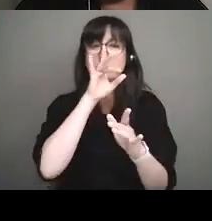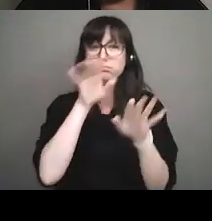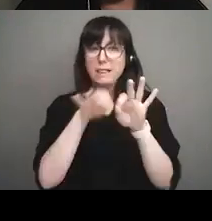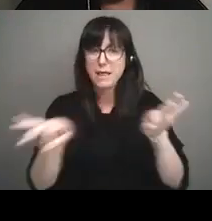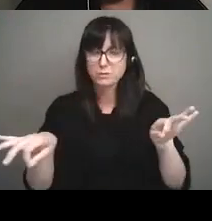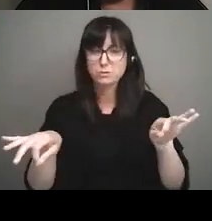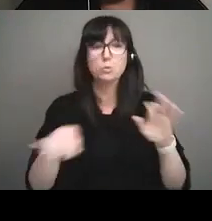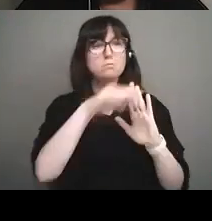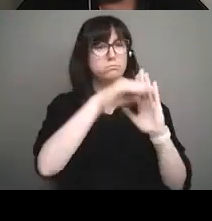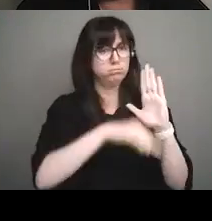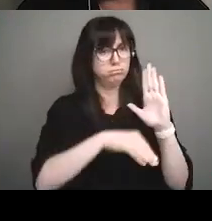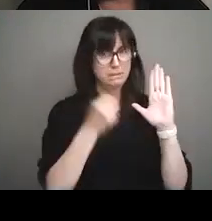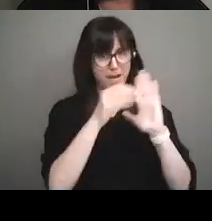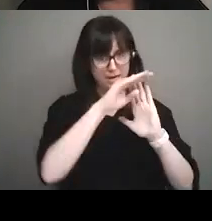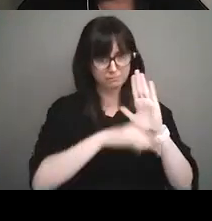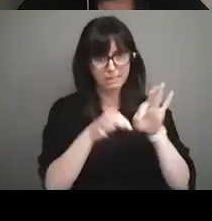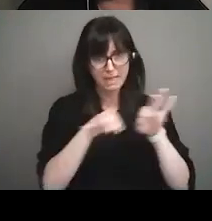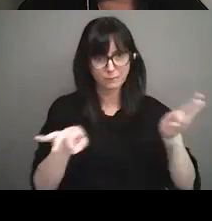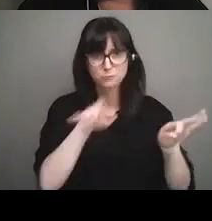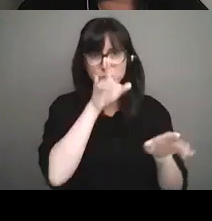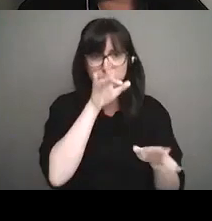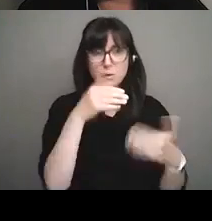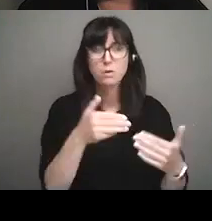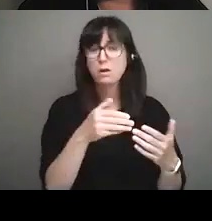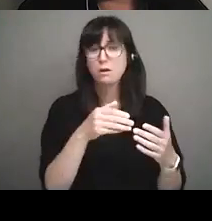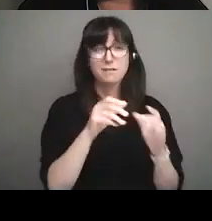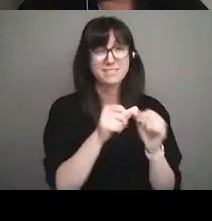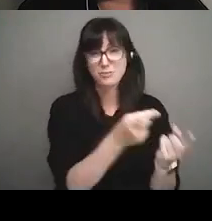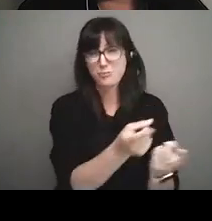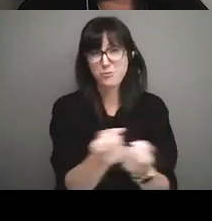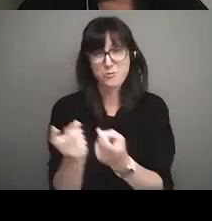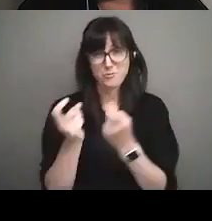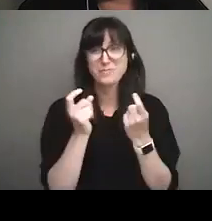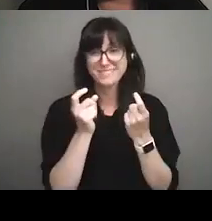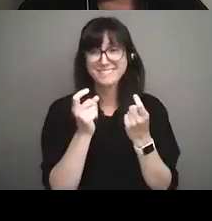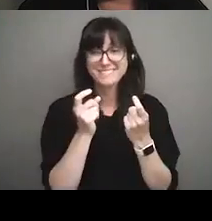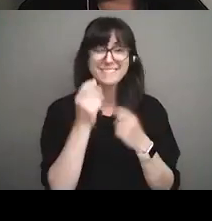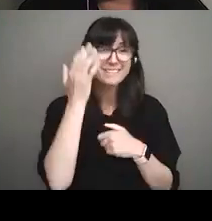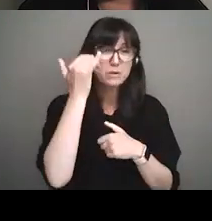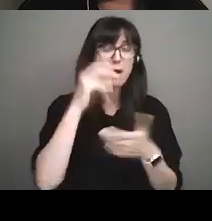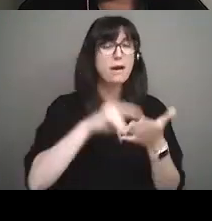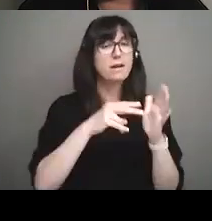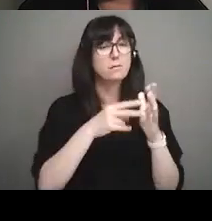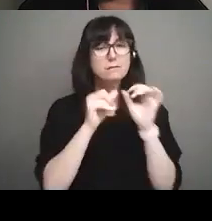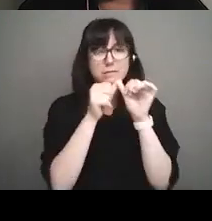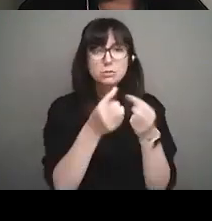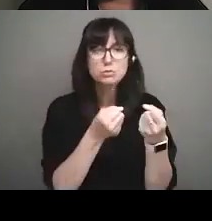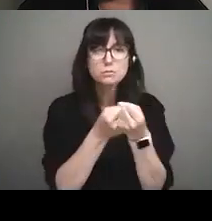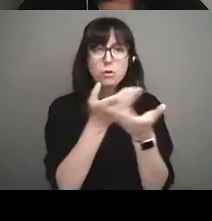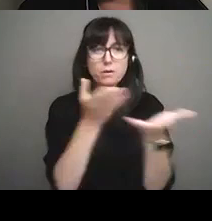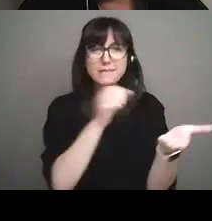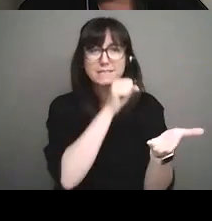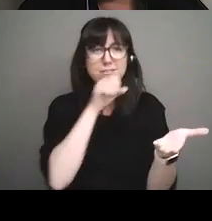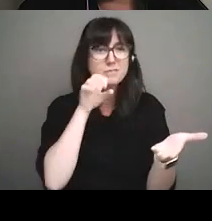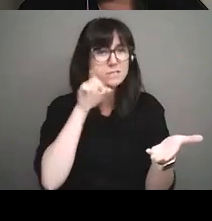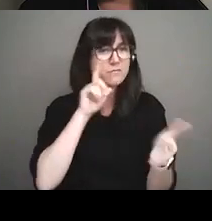of languages, and we're continuously recruiting volunteers. And this is primarily so that we can support seniors in the